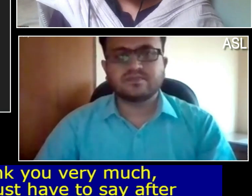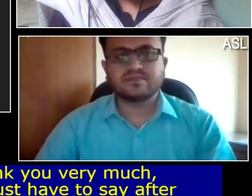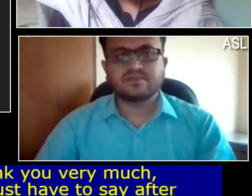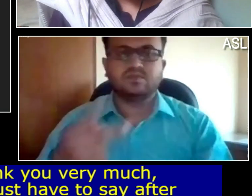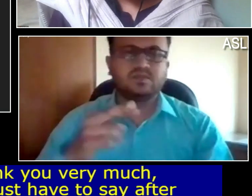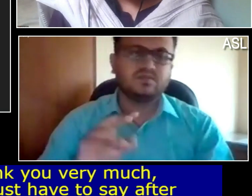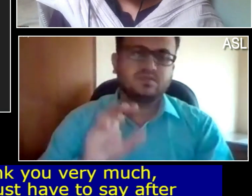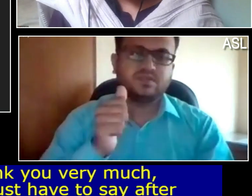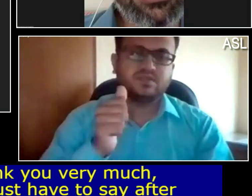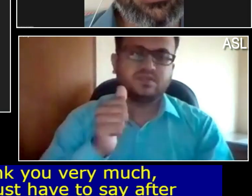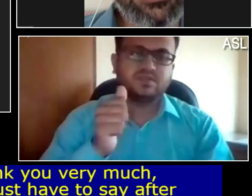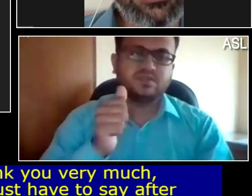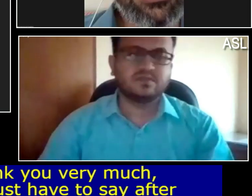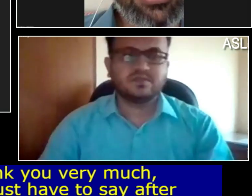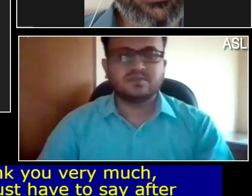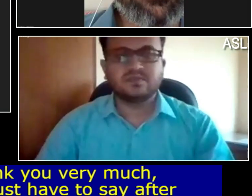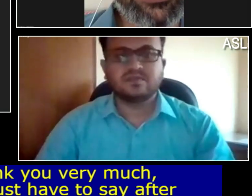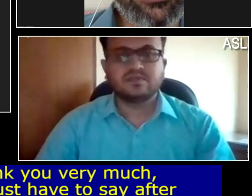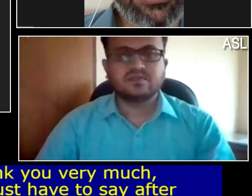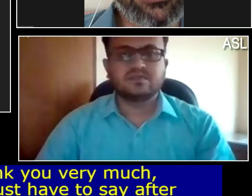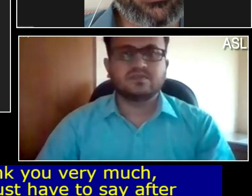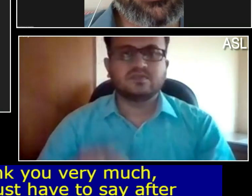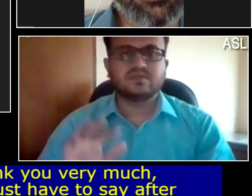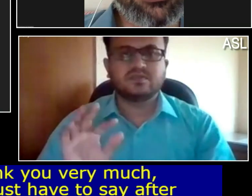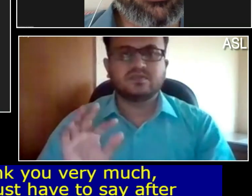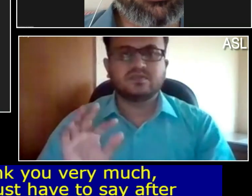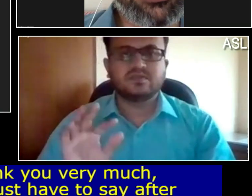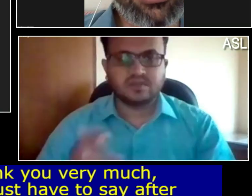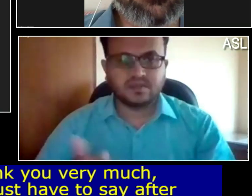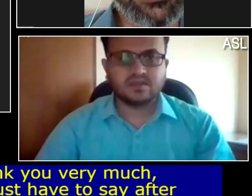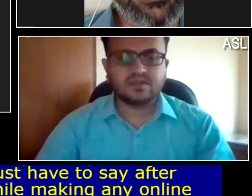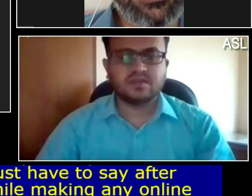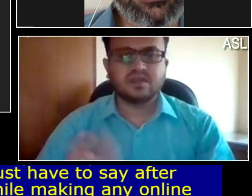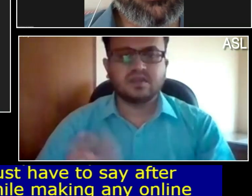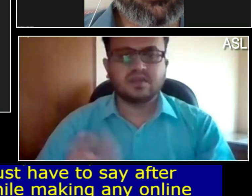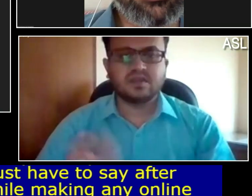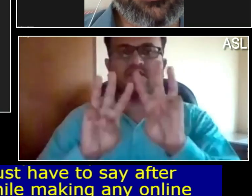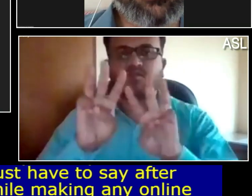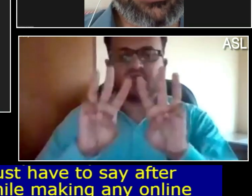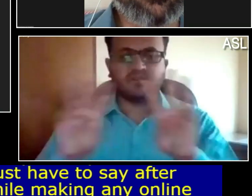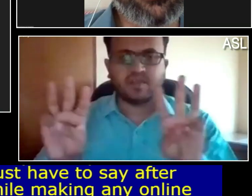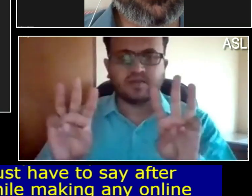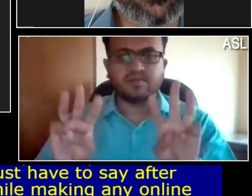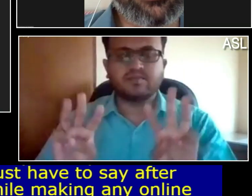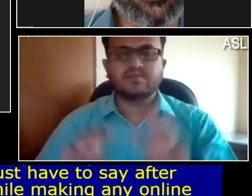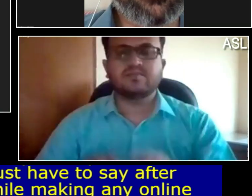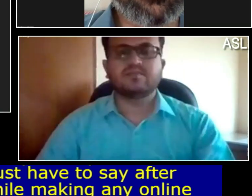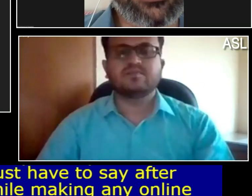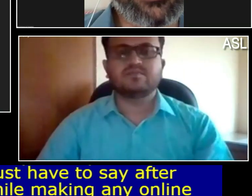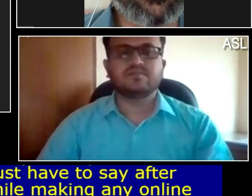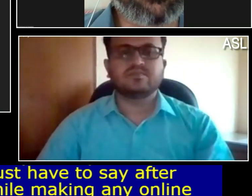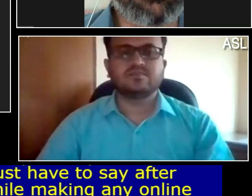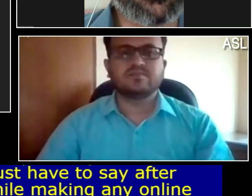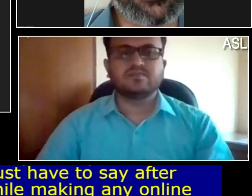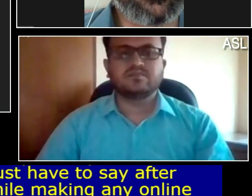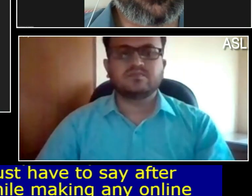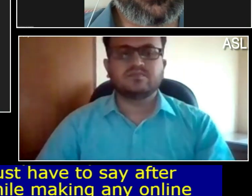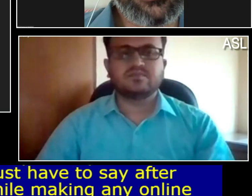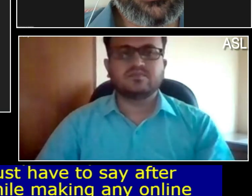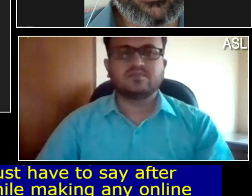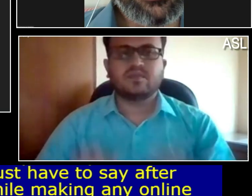while making any online event accessible should not be even considered. It should not be even